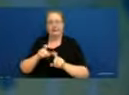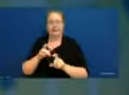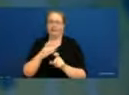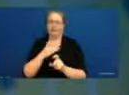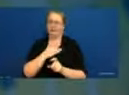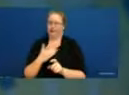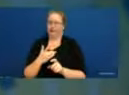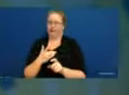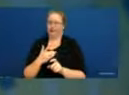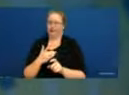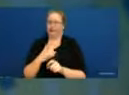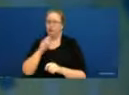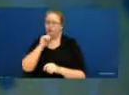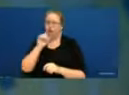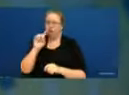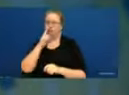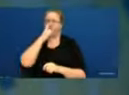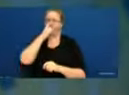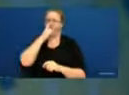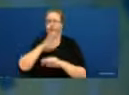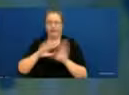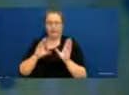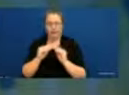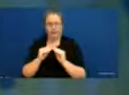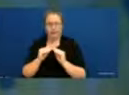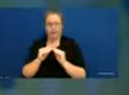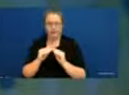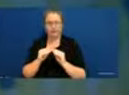on young people, and we're now up to about